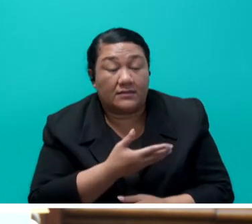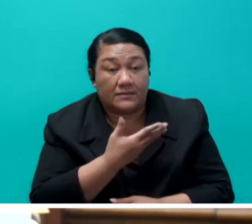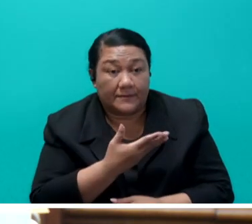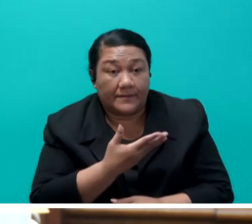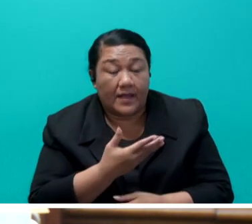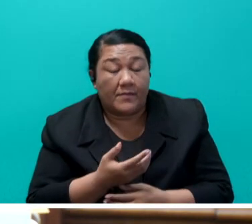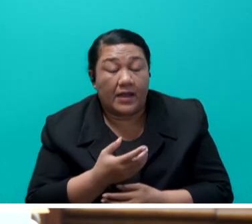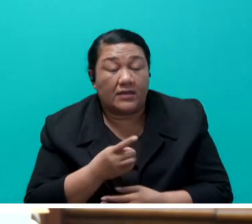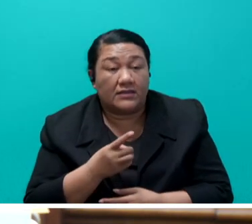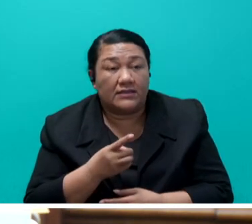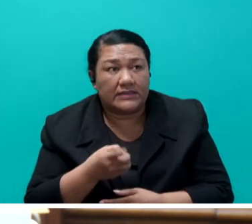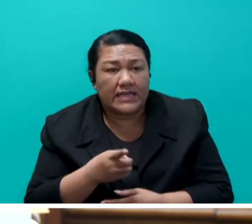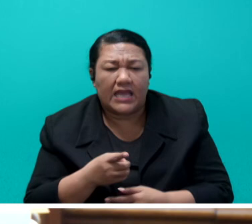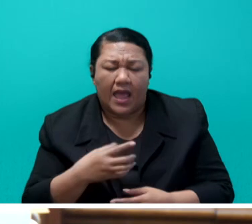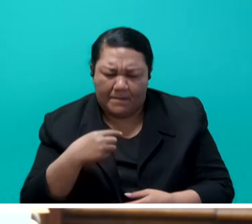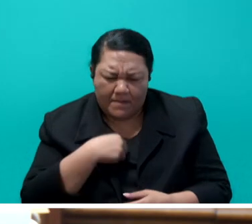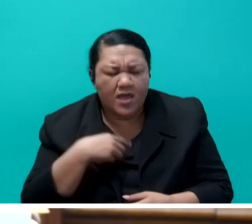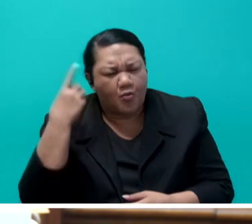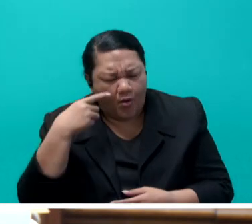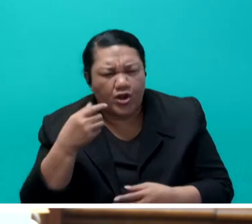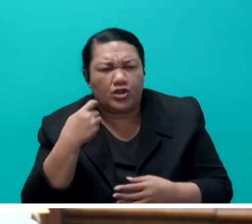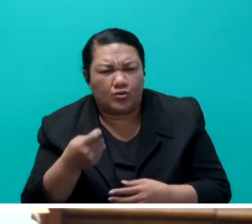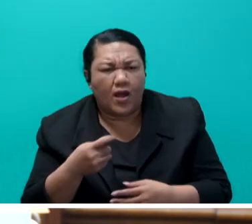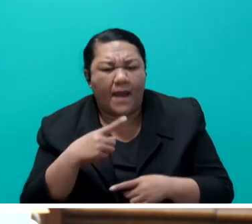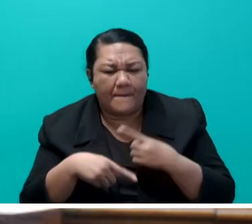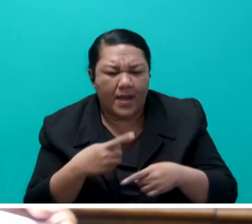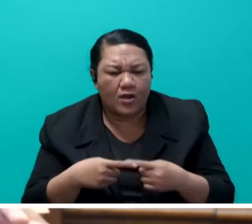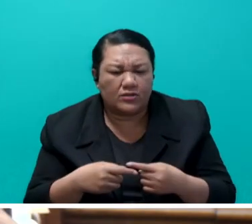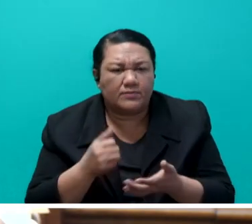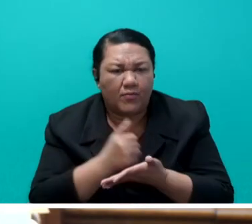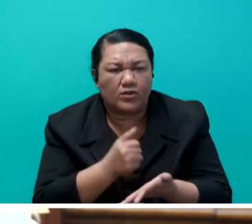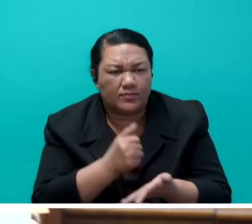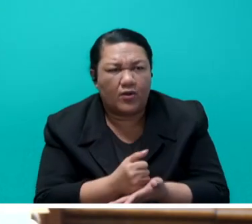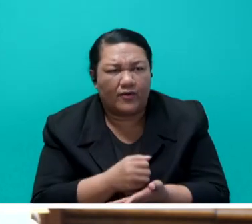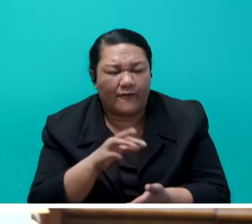security, and prosperity of Fiji and our Pacific Island neighbors.